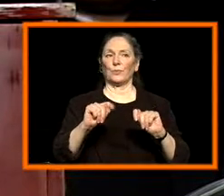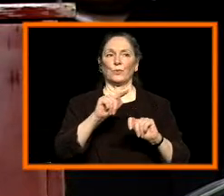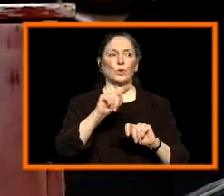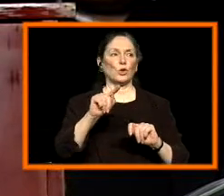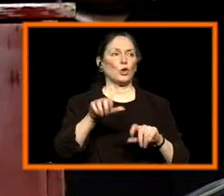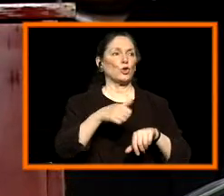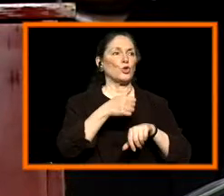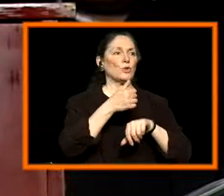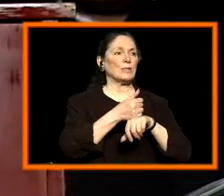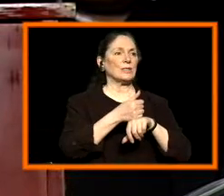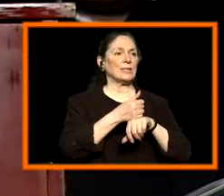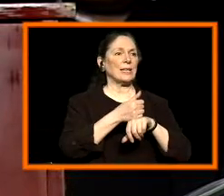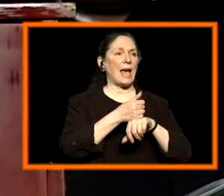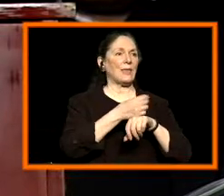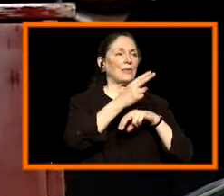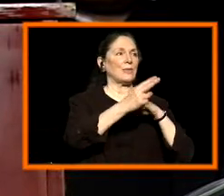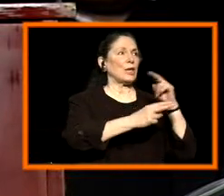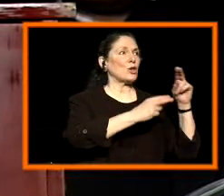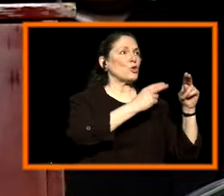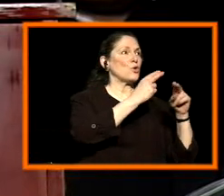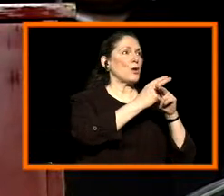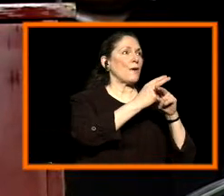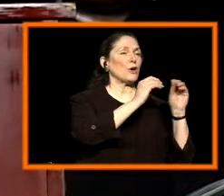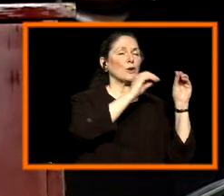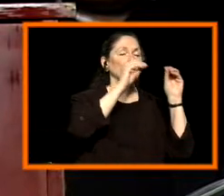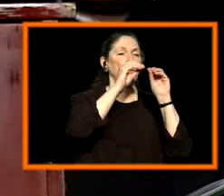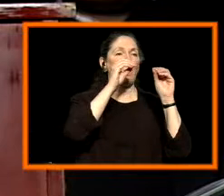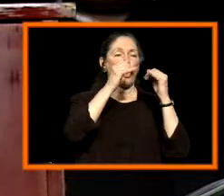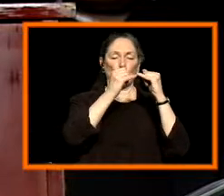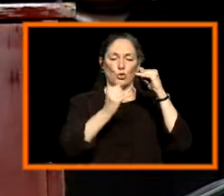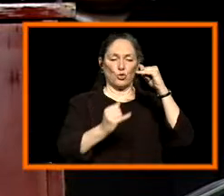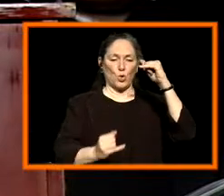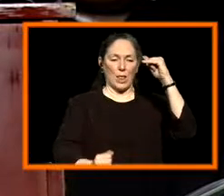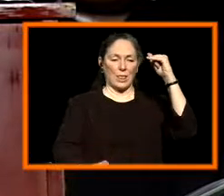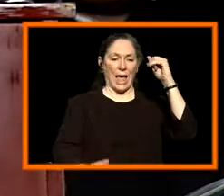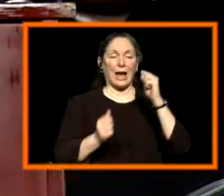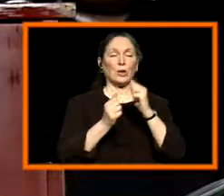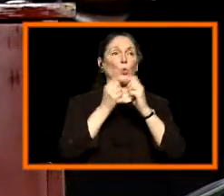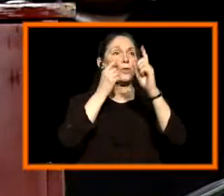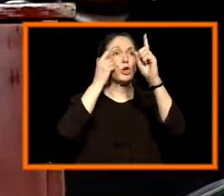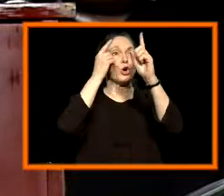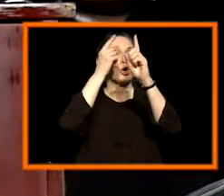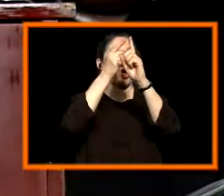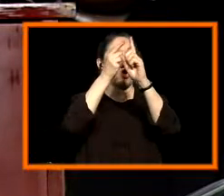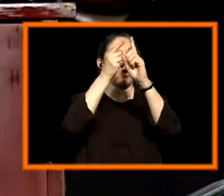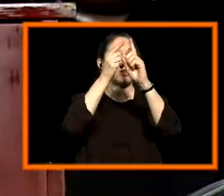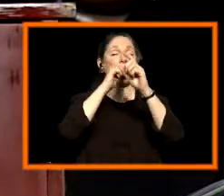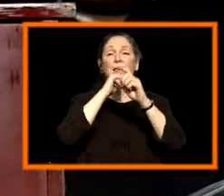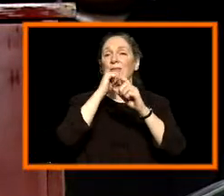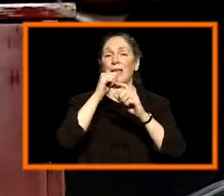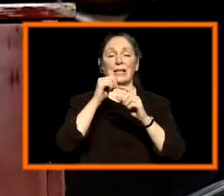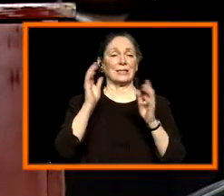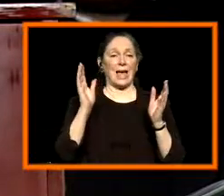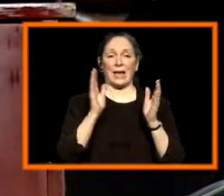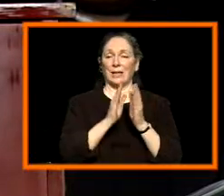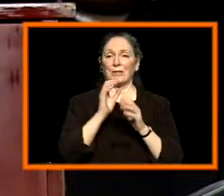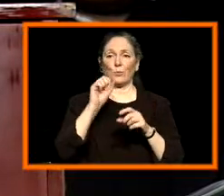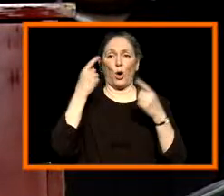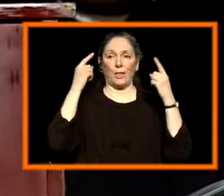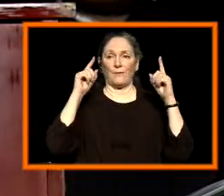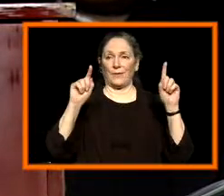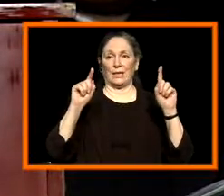You set the universe in motion to align you with your goal, and that is no small feat.